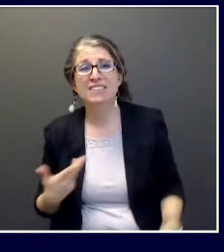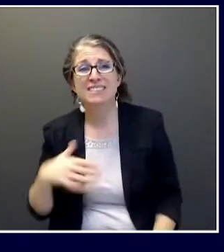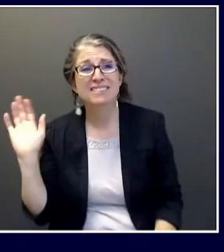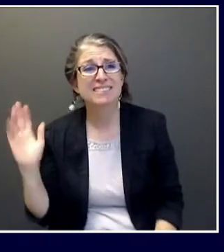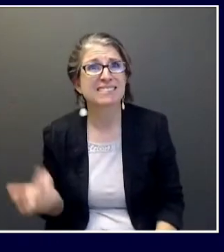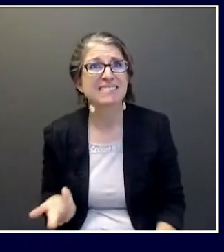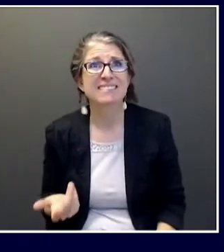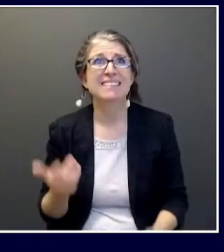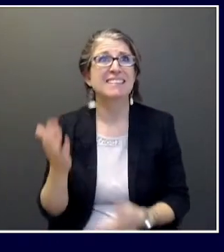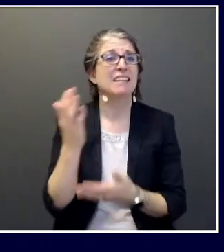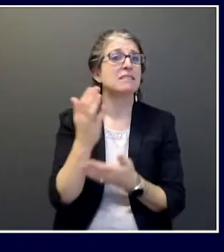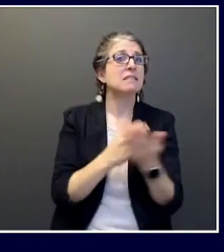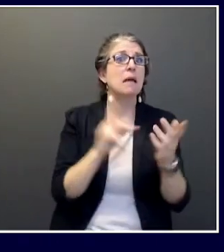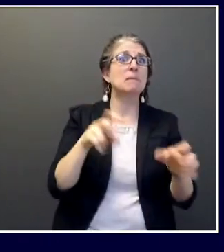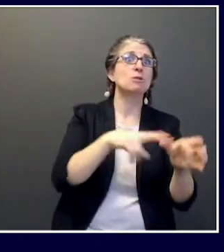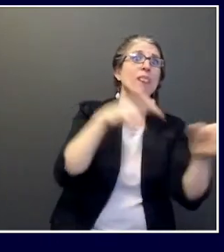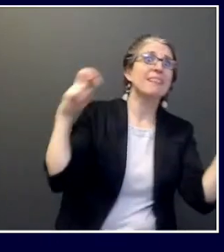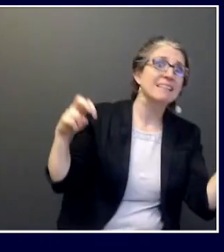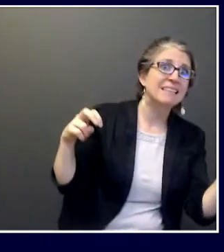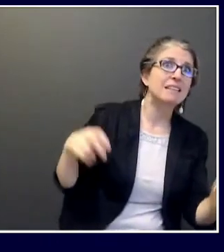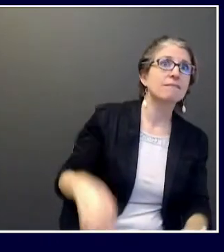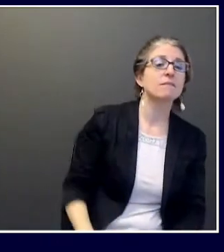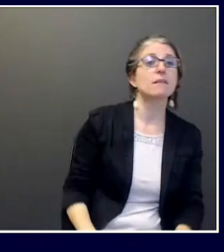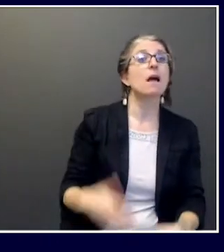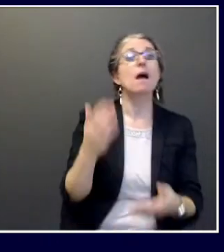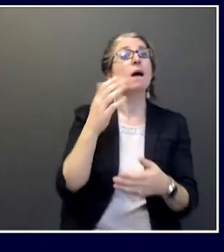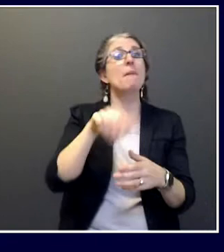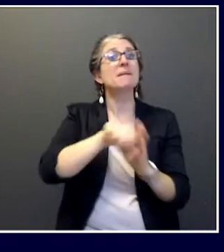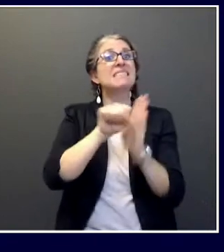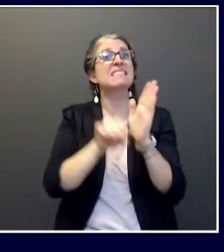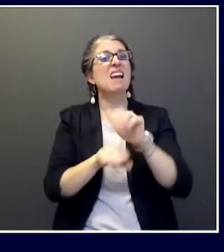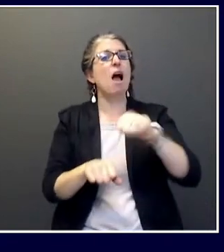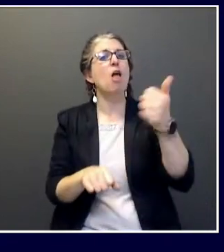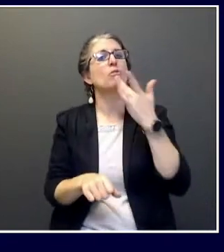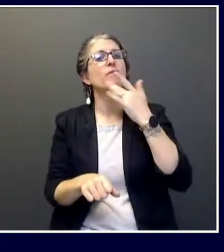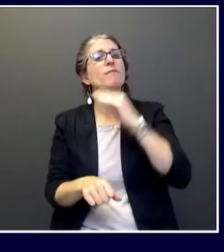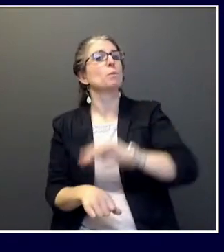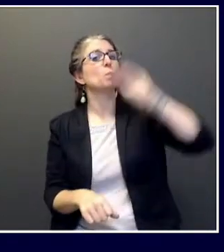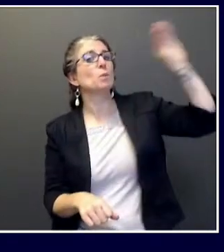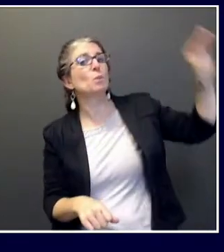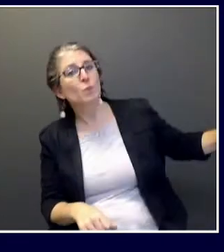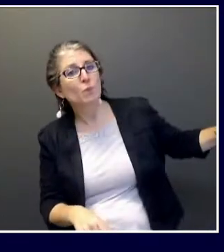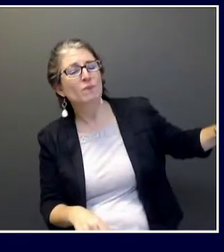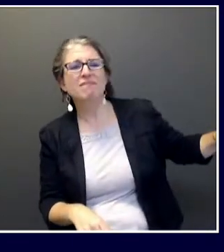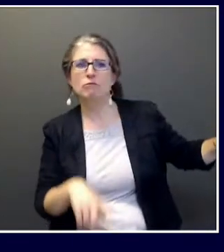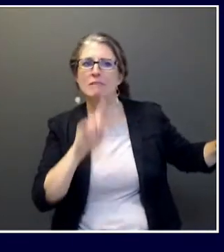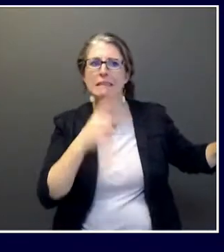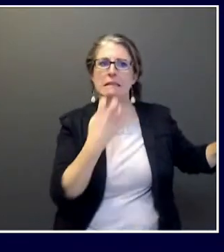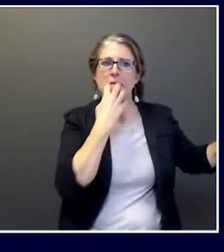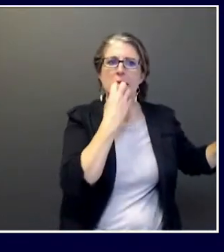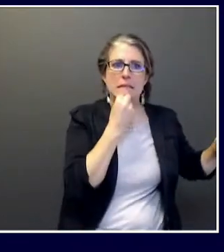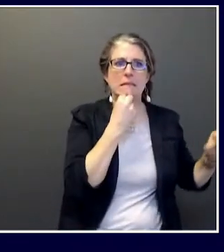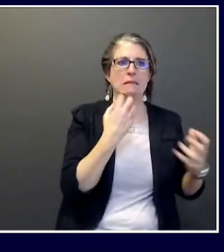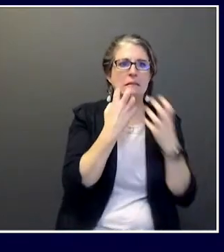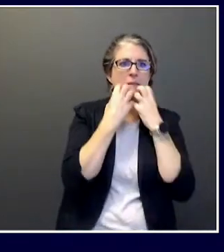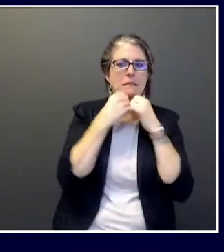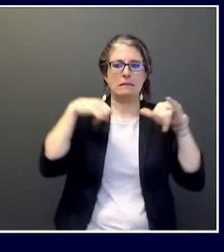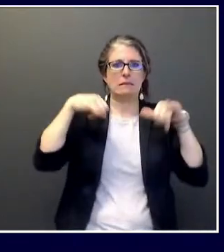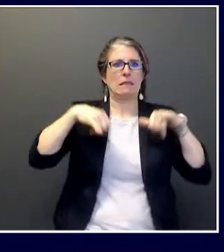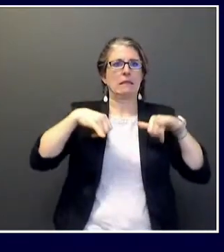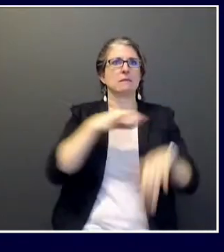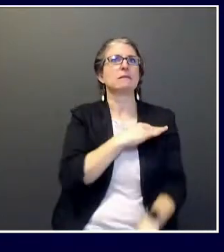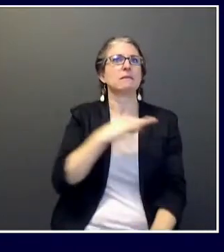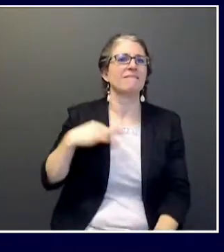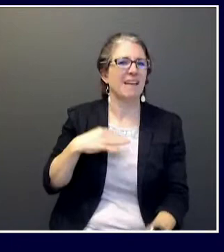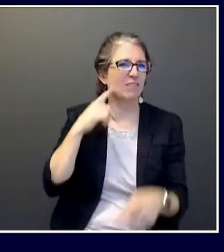We know that retaining people is critical. So, how do we figure out those supports and best practices that work?